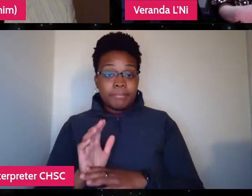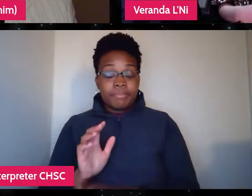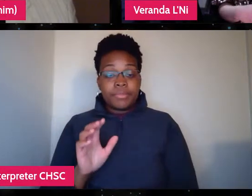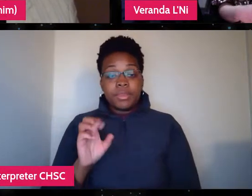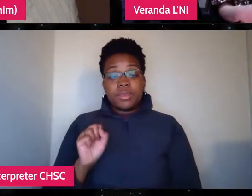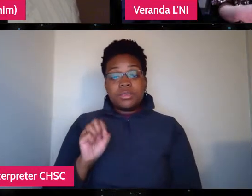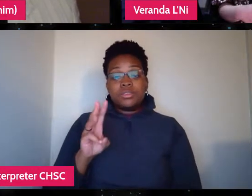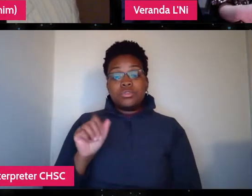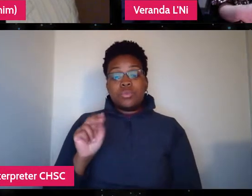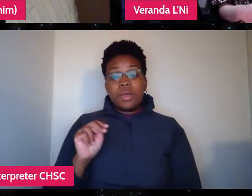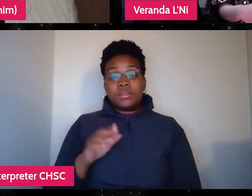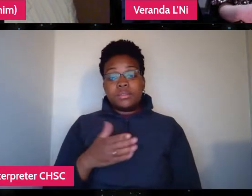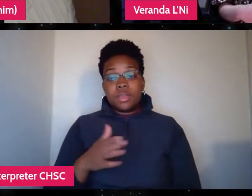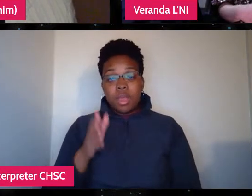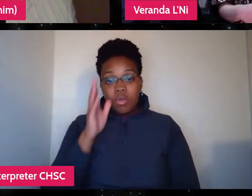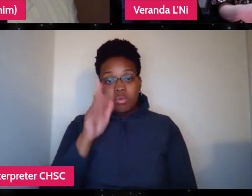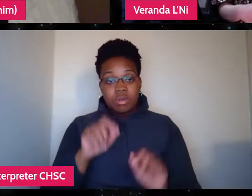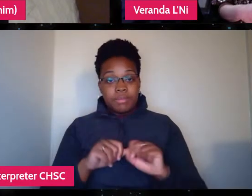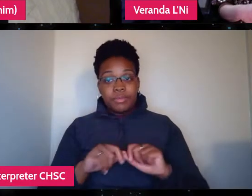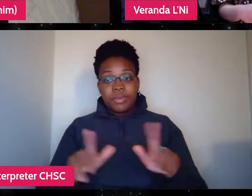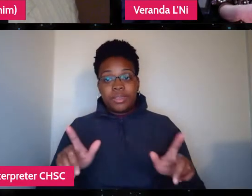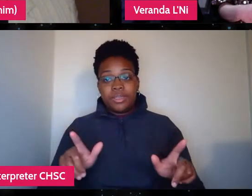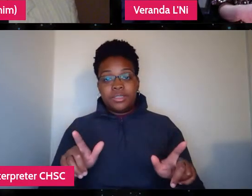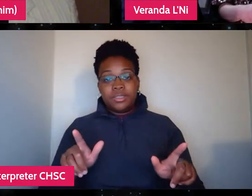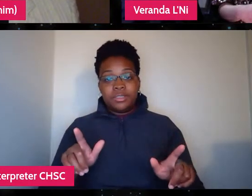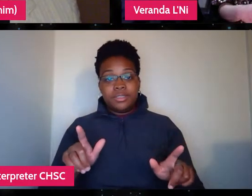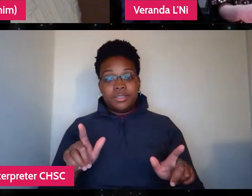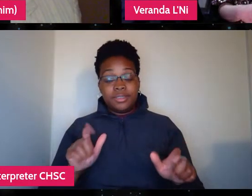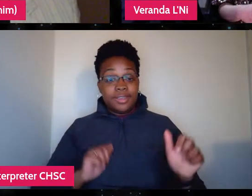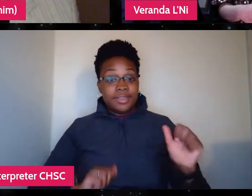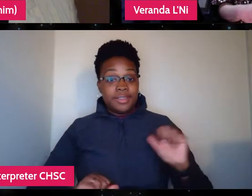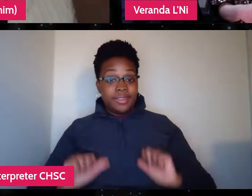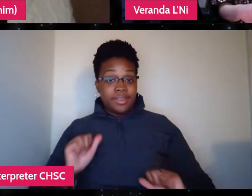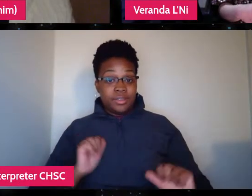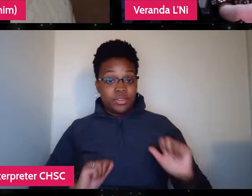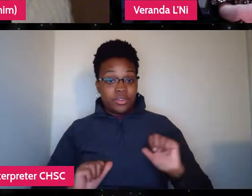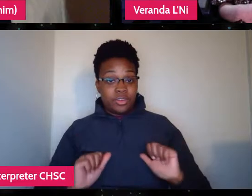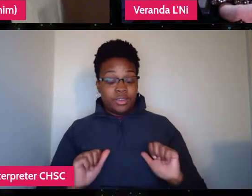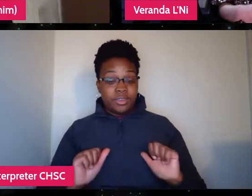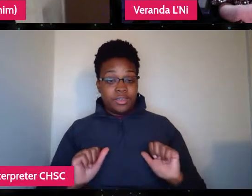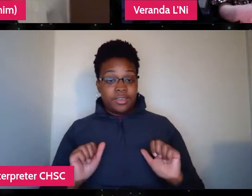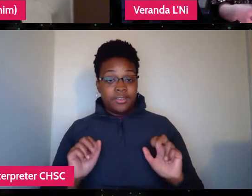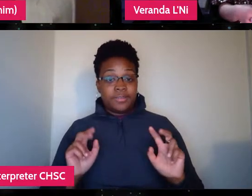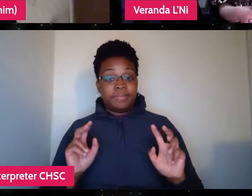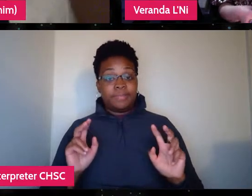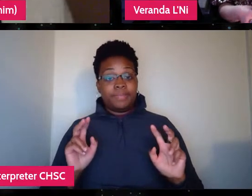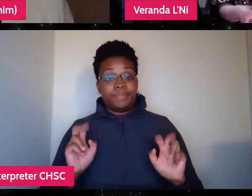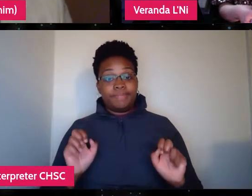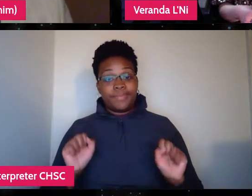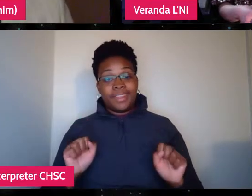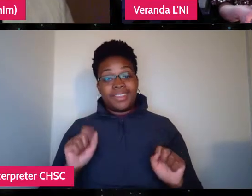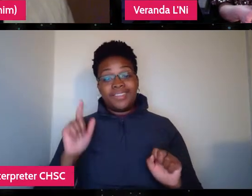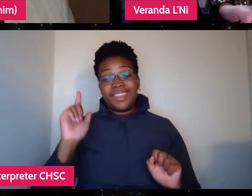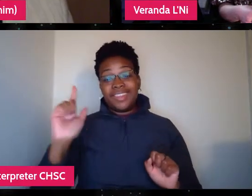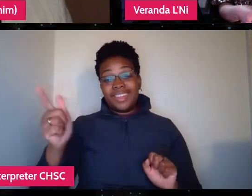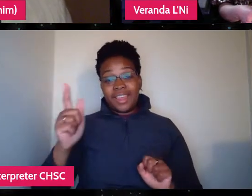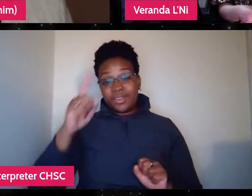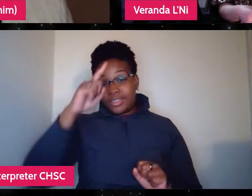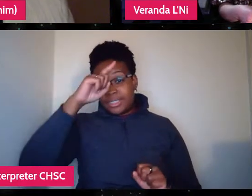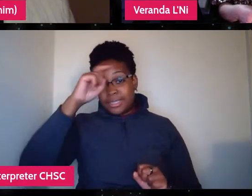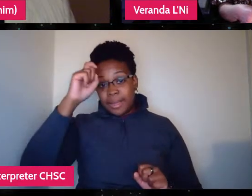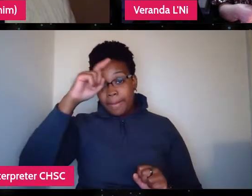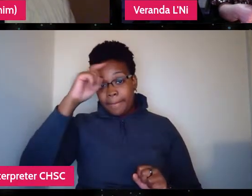is going to be released, you know, theatrically to tentatively later in the summer. So I'm hoping